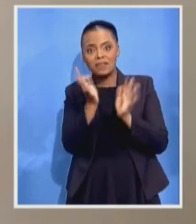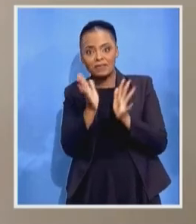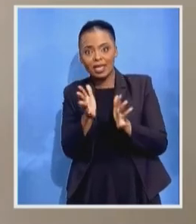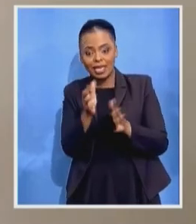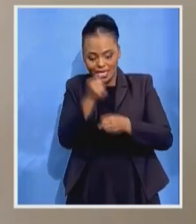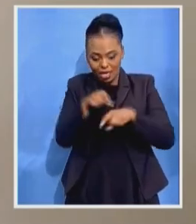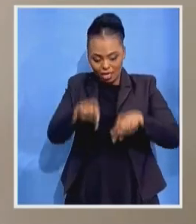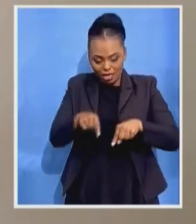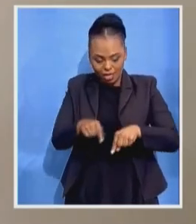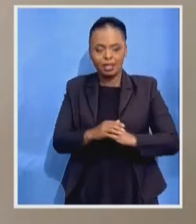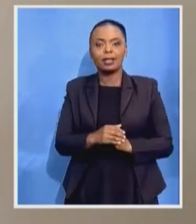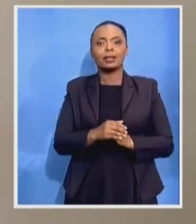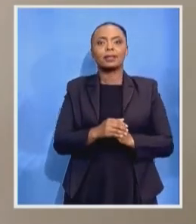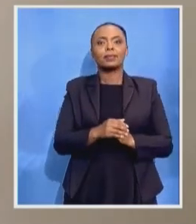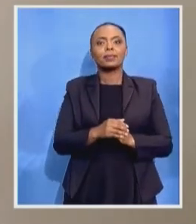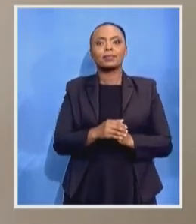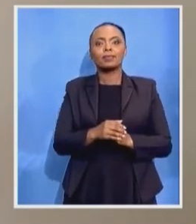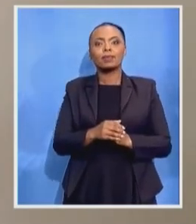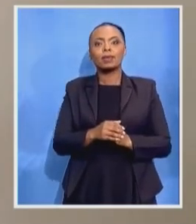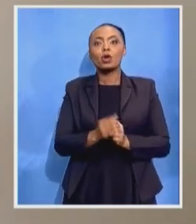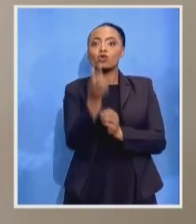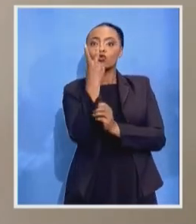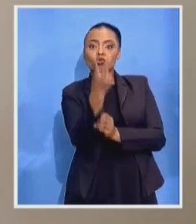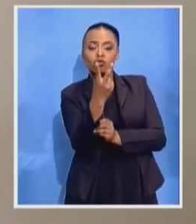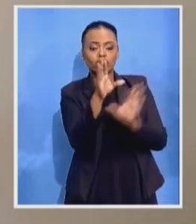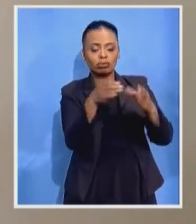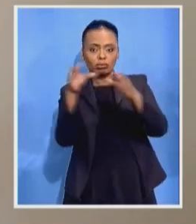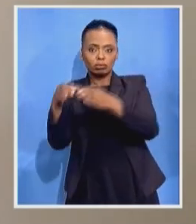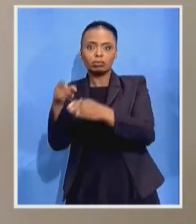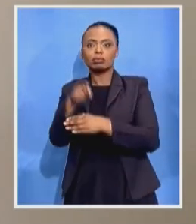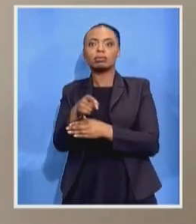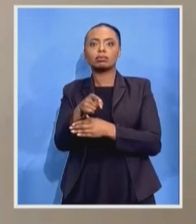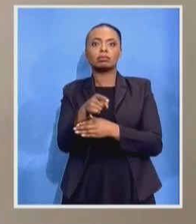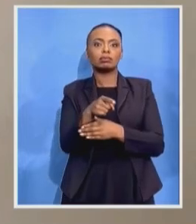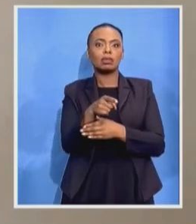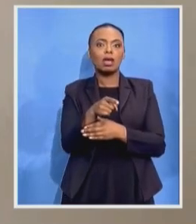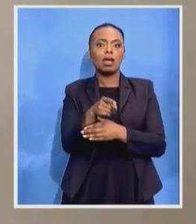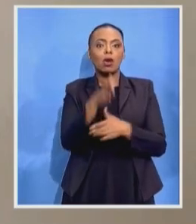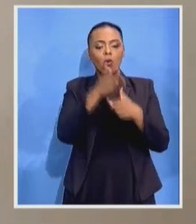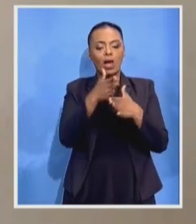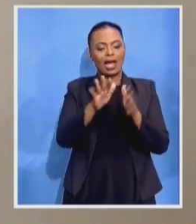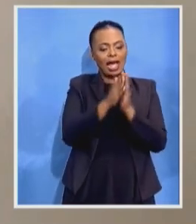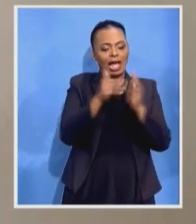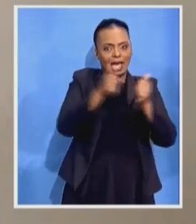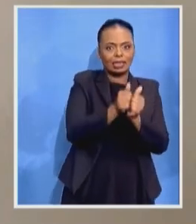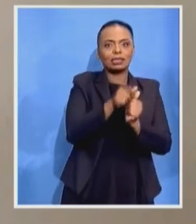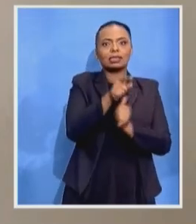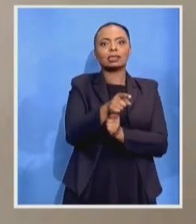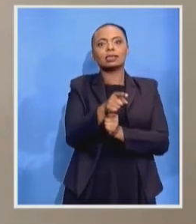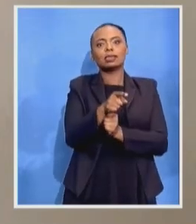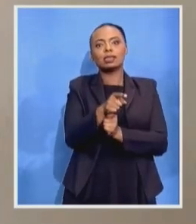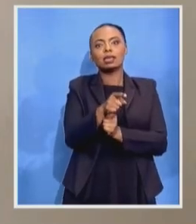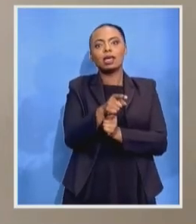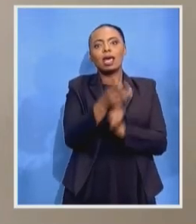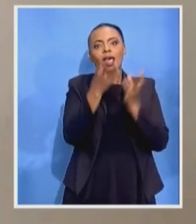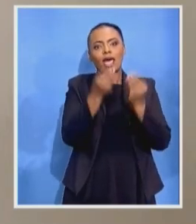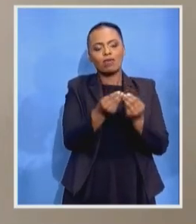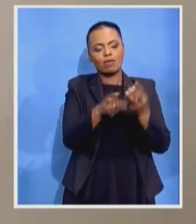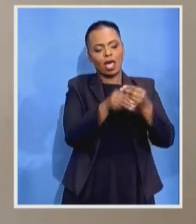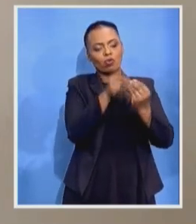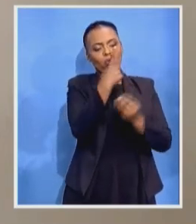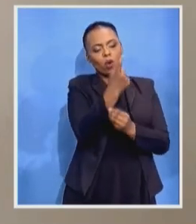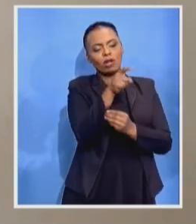class formations in the alliance, we are at one on the necessity for a reconfigured alliance